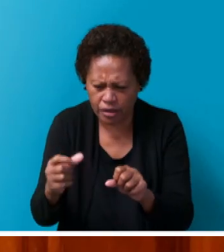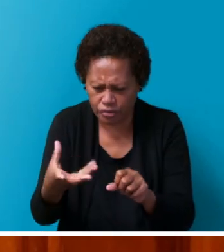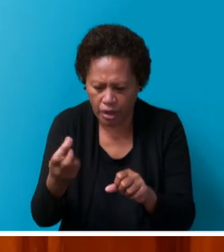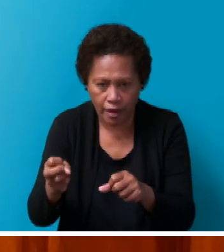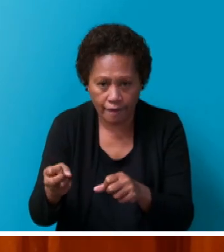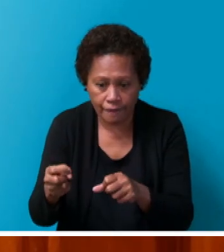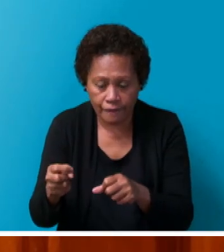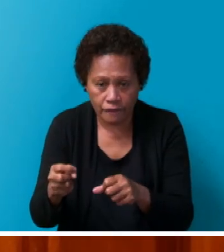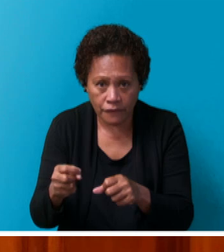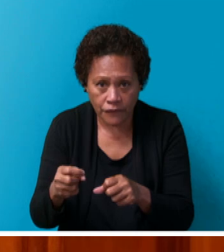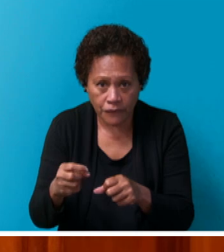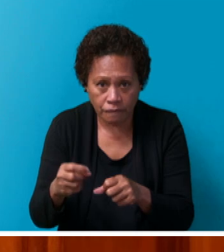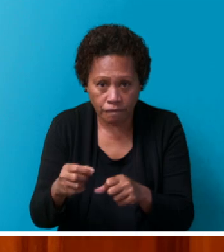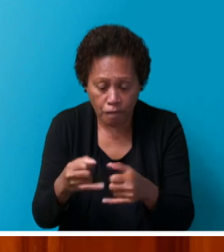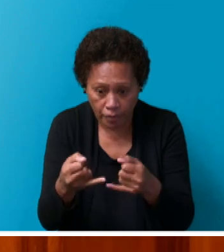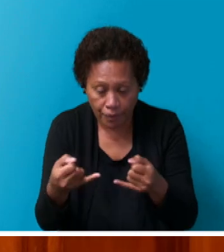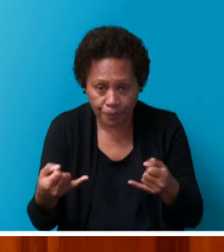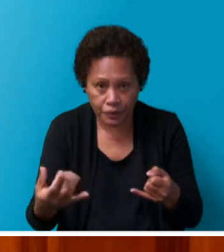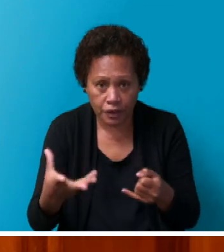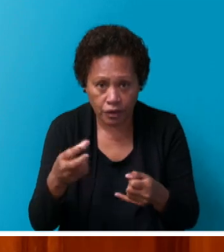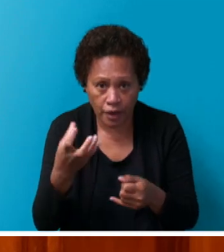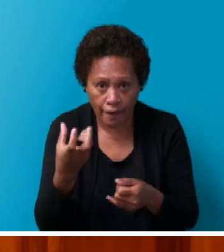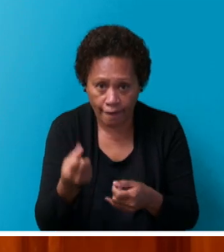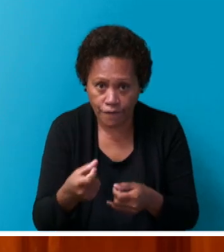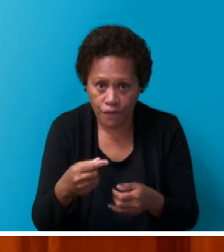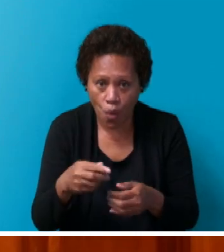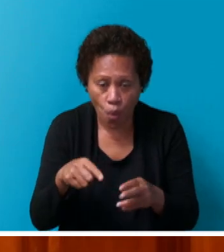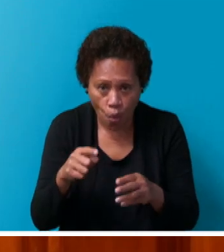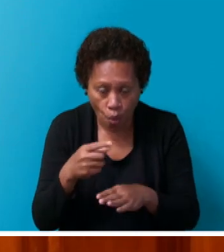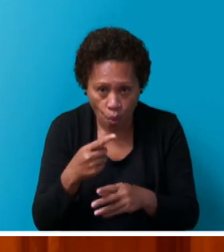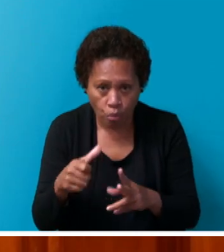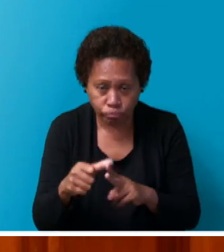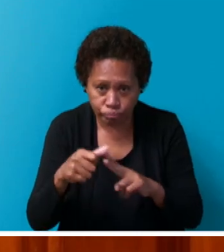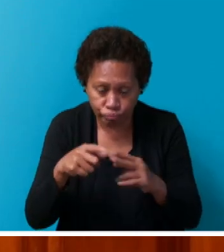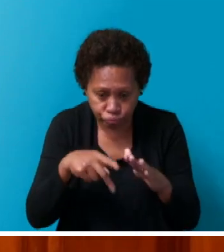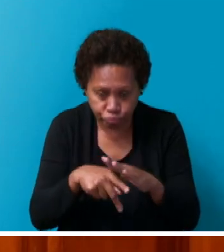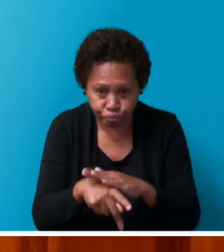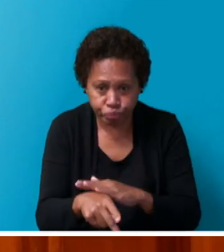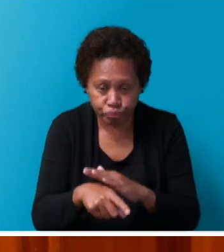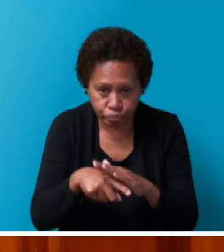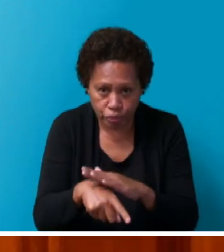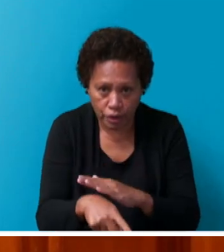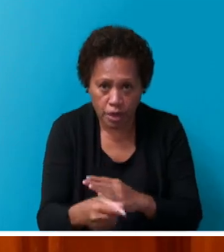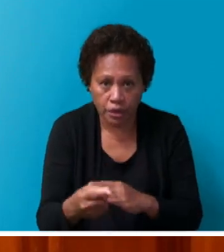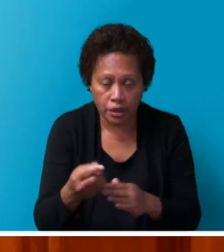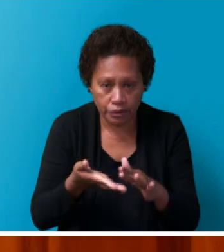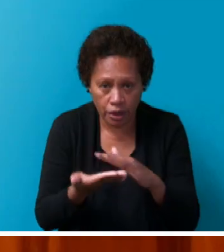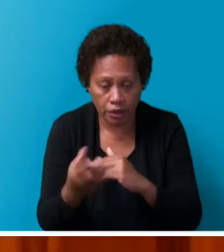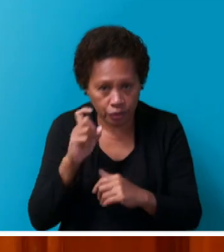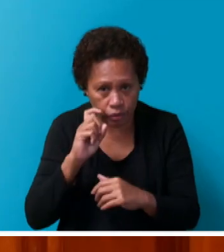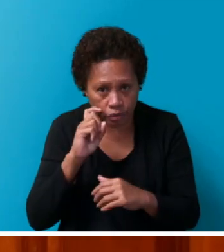or eDNA sampling, submersible dives, seabird counts, coral surveys, underwater imagery, and